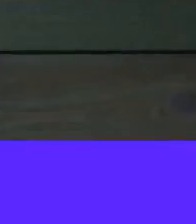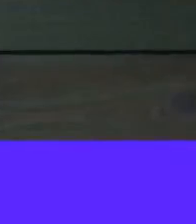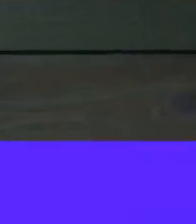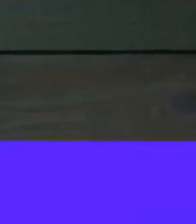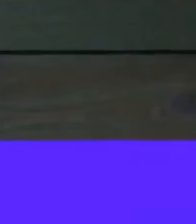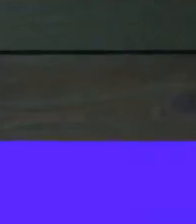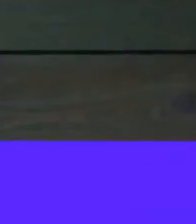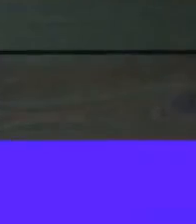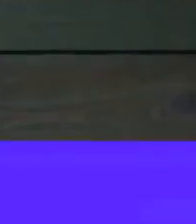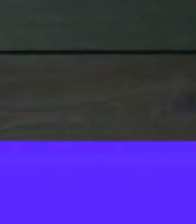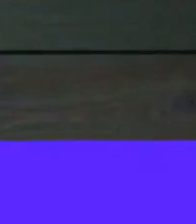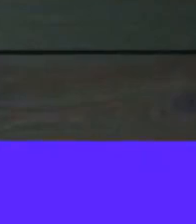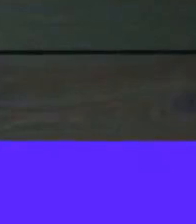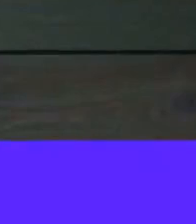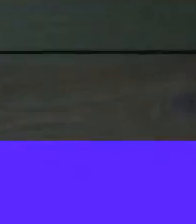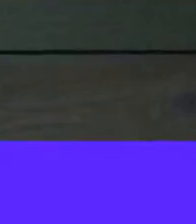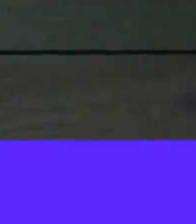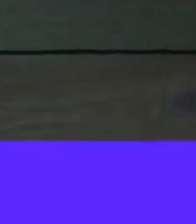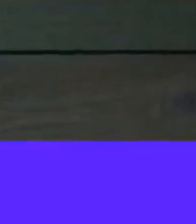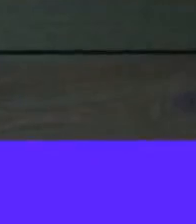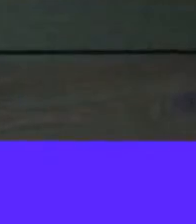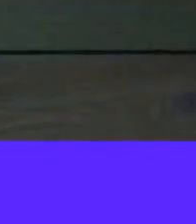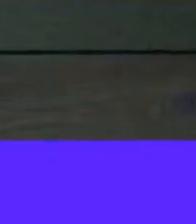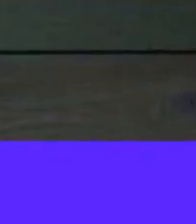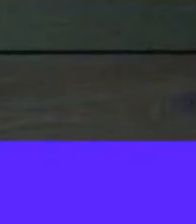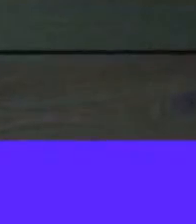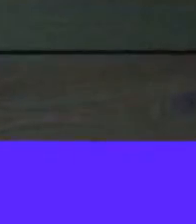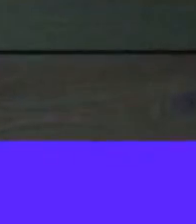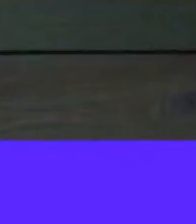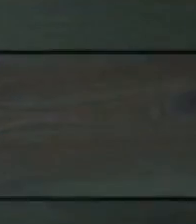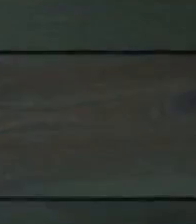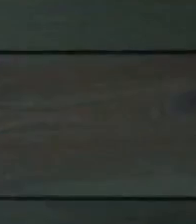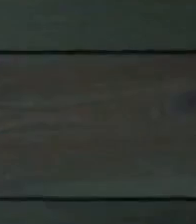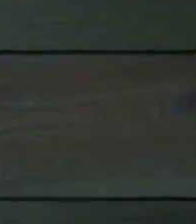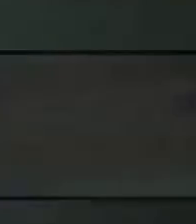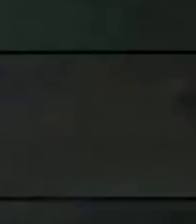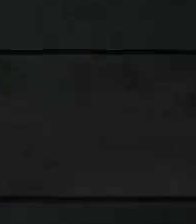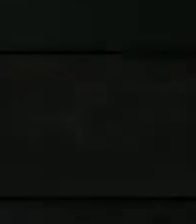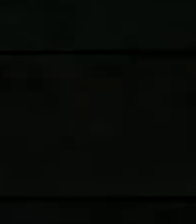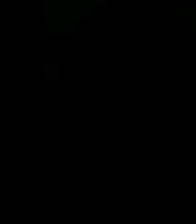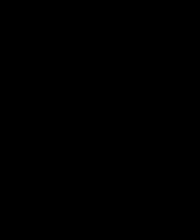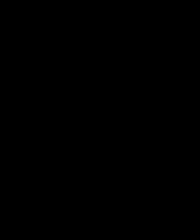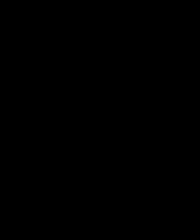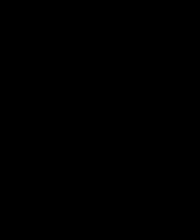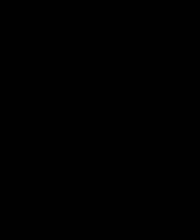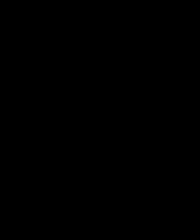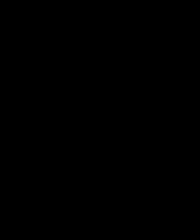guest at our church service. Thank you again for worshiping with us. May God bless you.